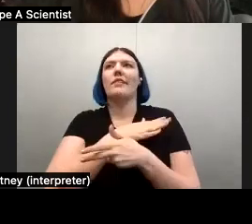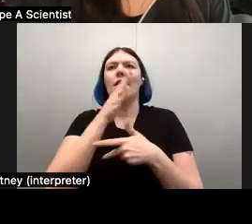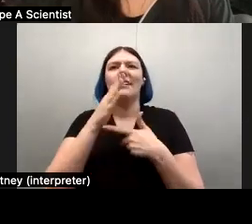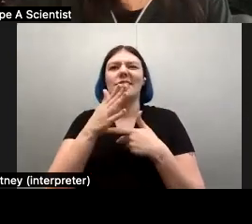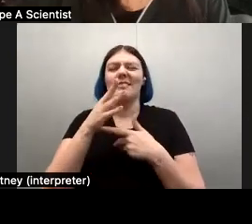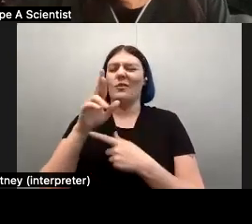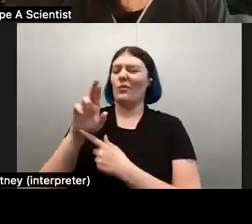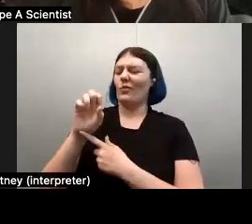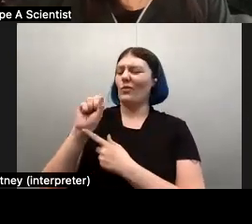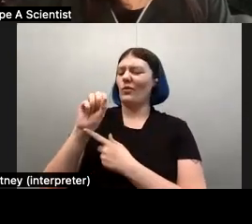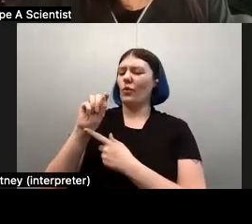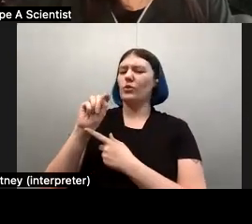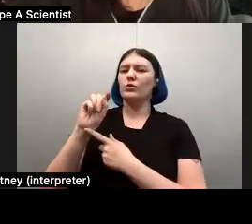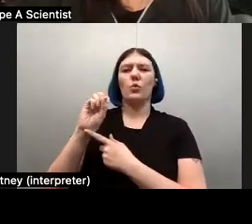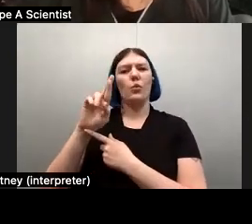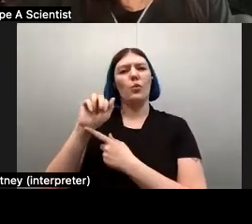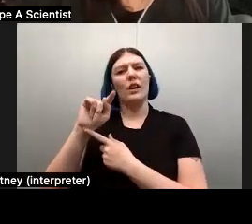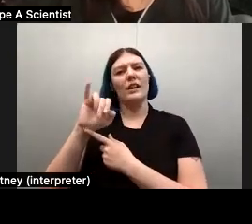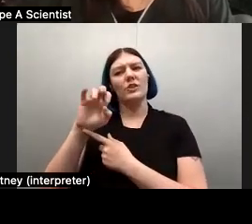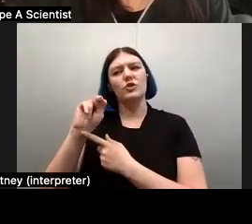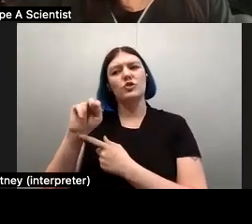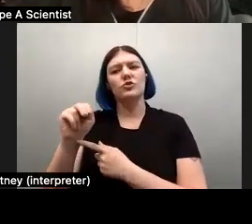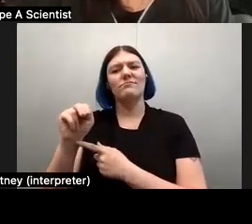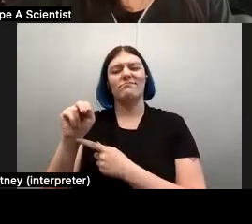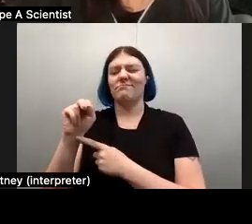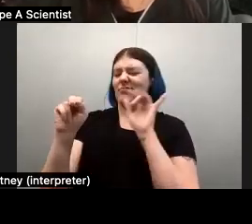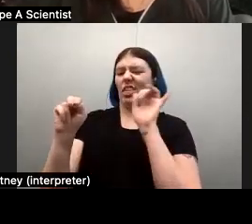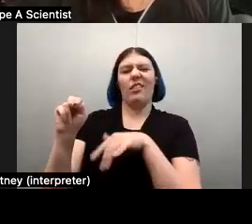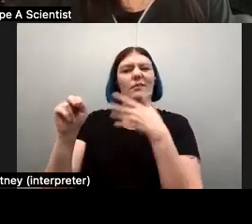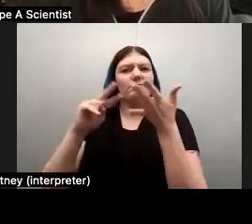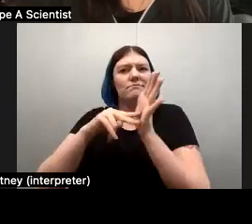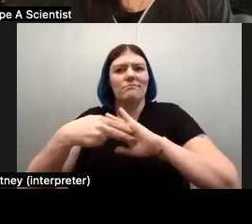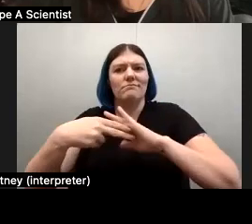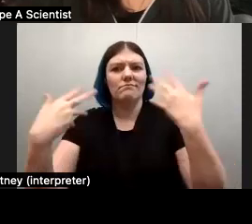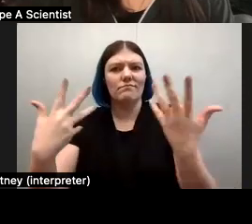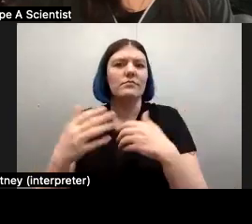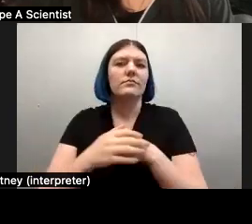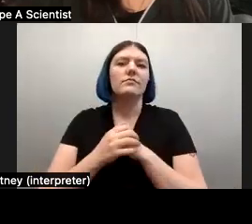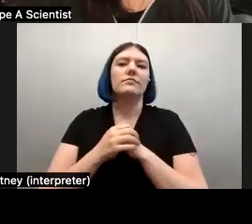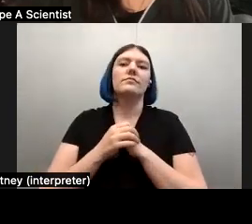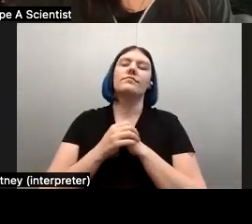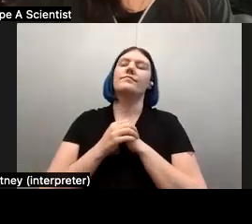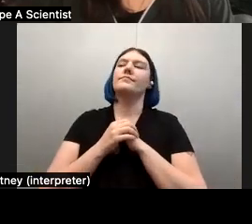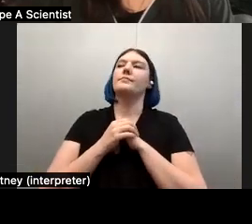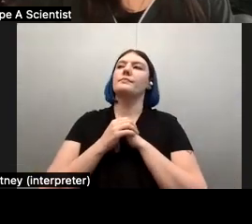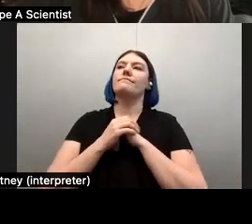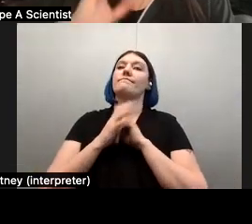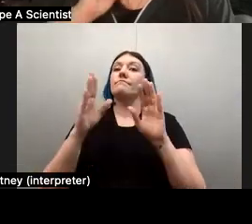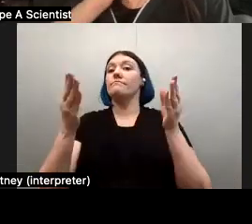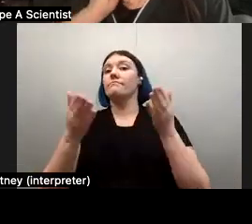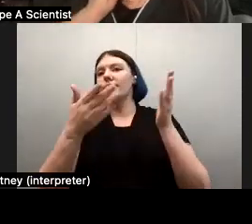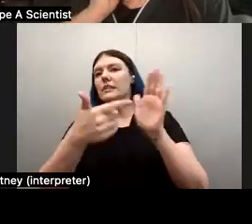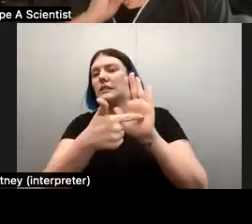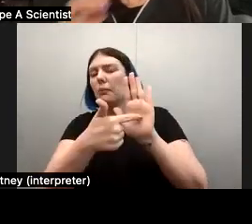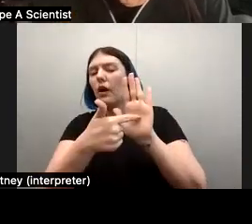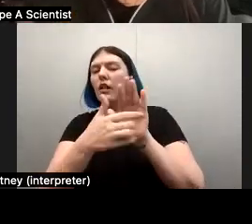restoration ecologist? What's specific about that? So I'll give you a little bit example of,